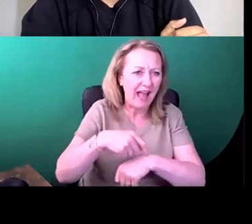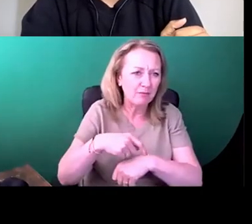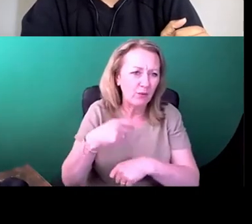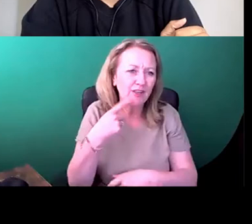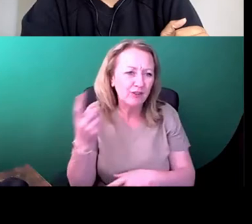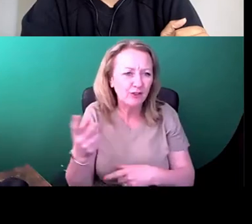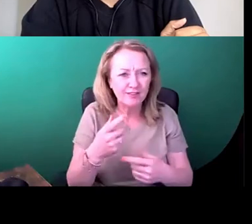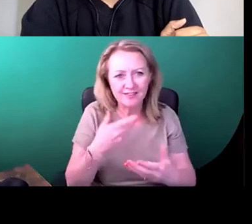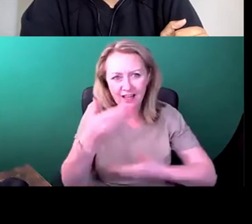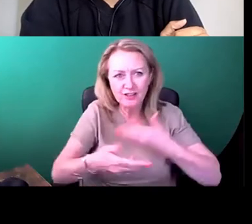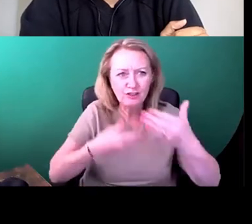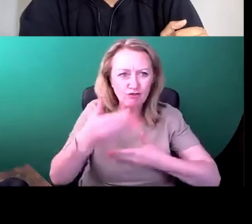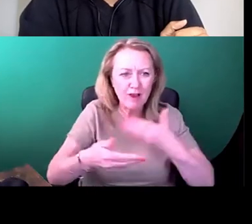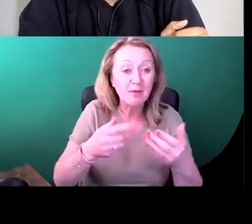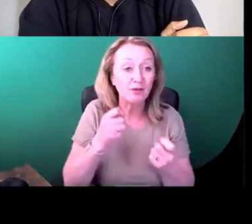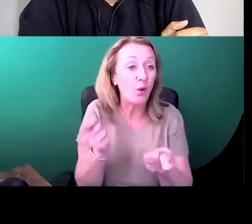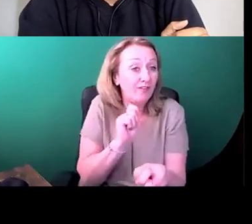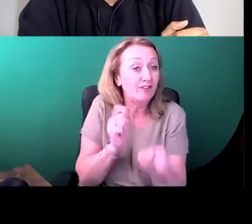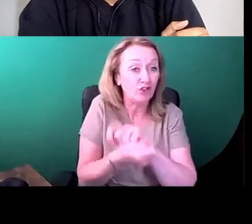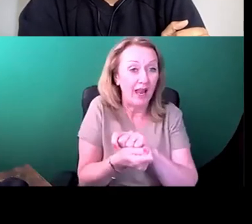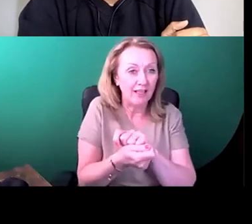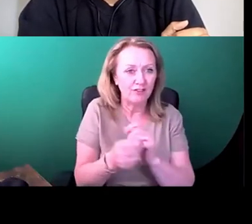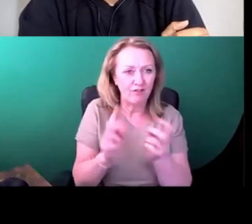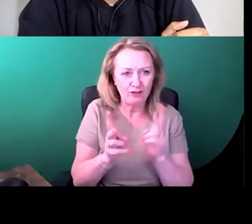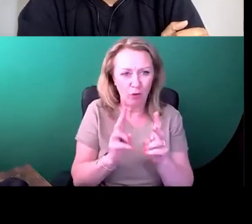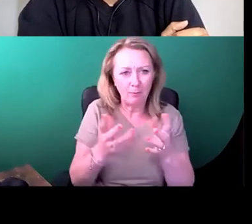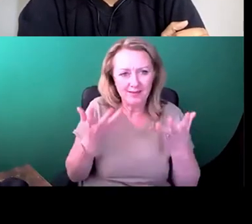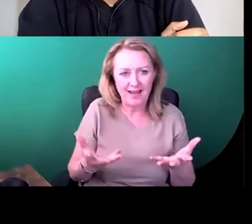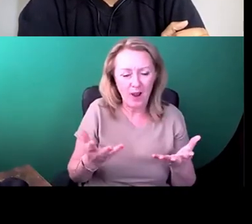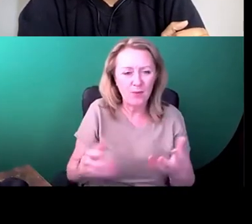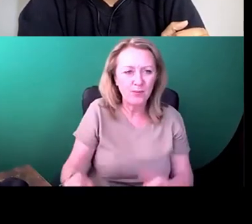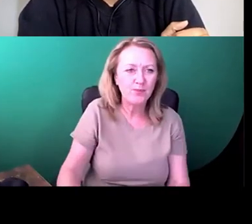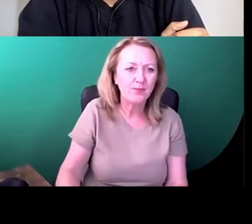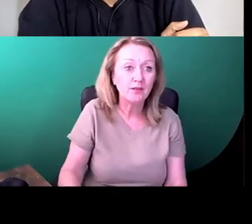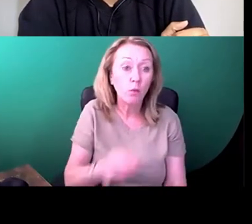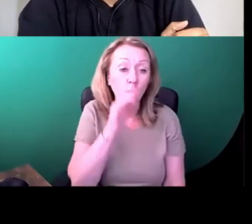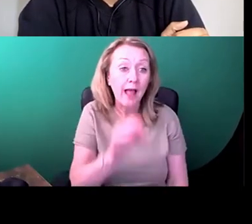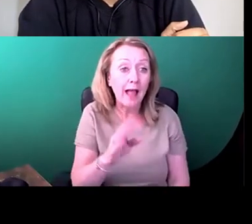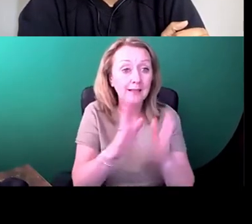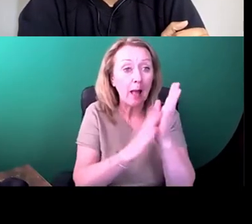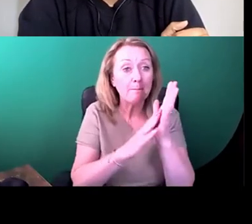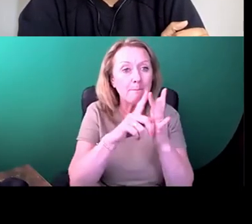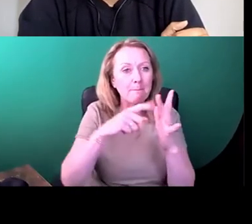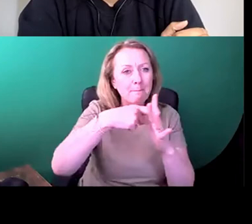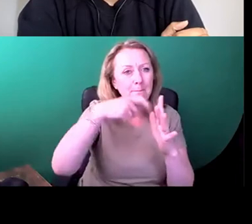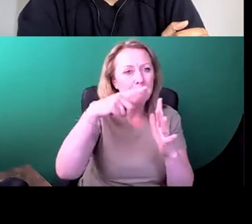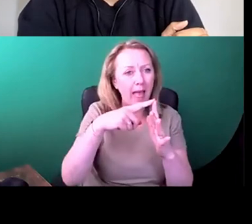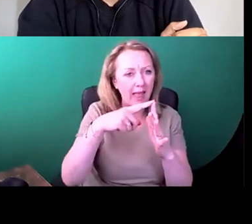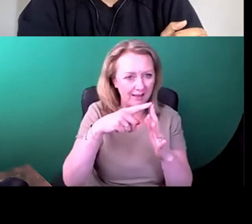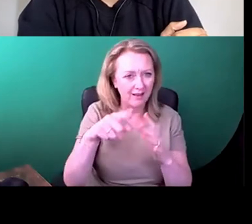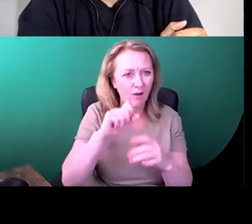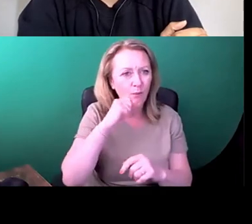Okay, so we've changed interpreter. And now I'm going to ask Mike to speak. So if you can just do